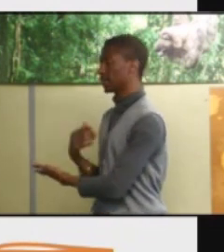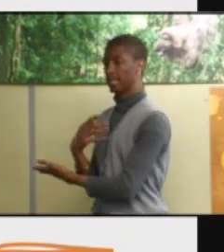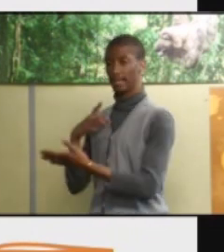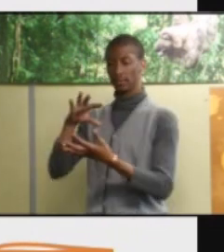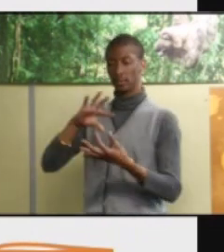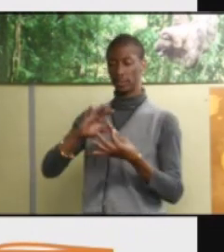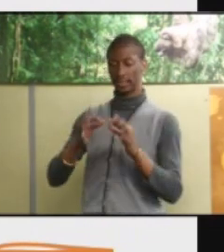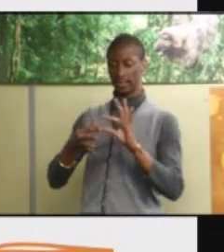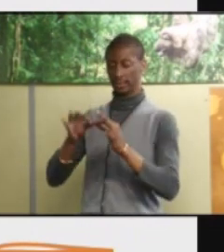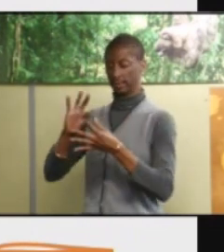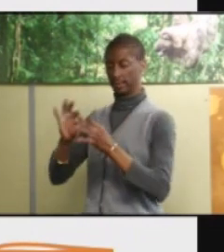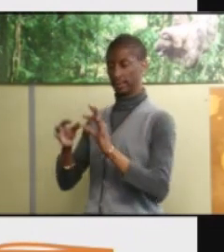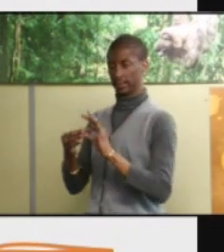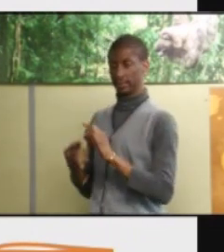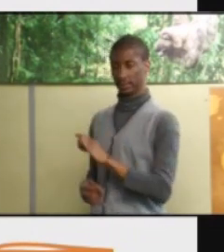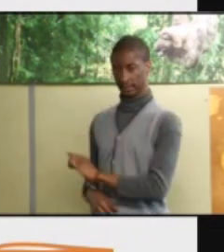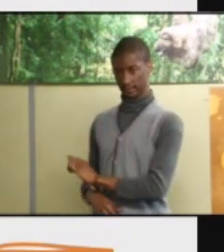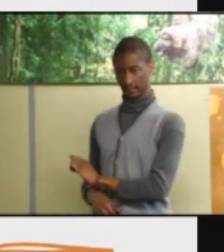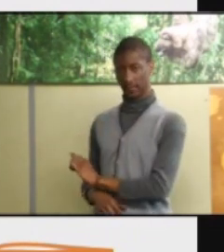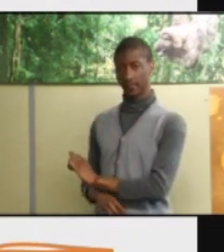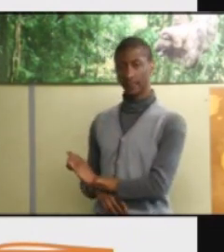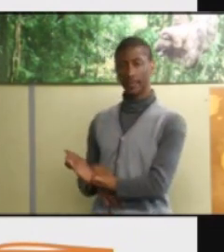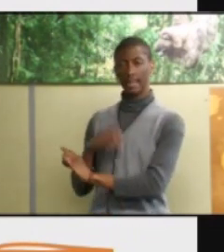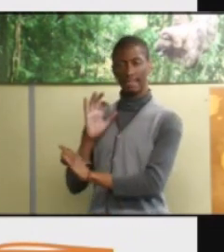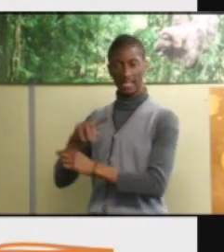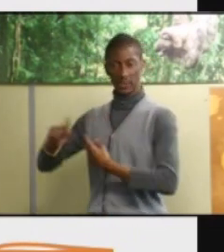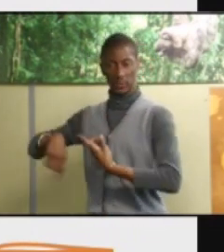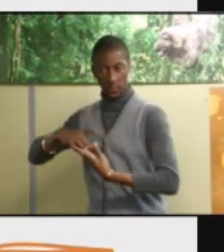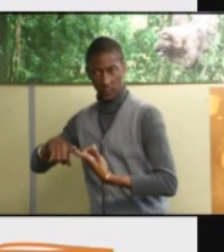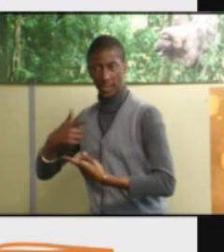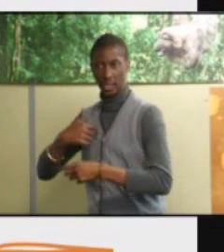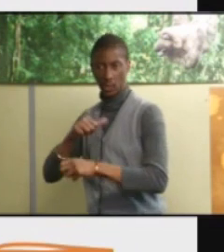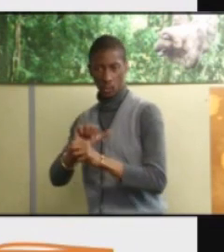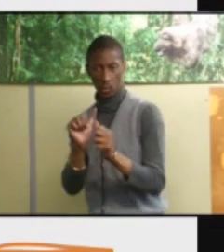So this is where I would work with a designer to help